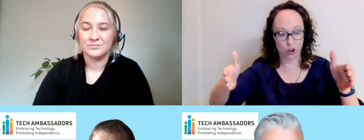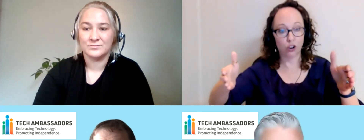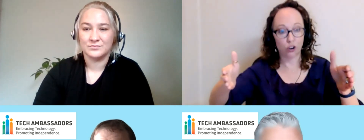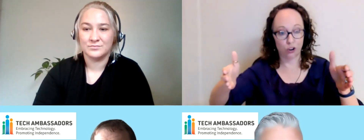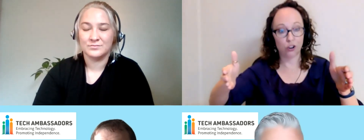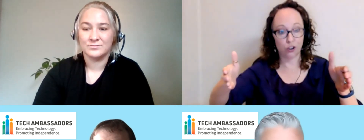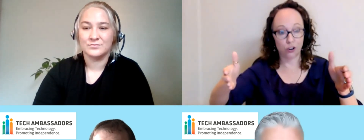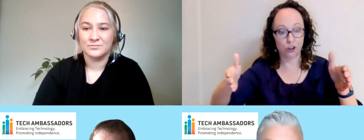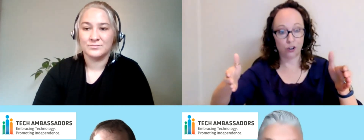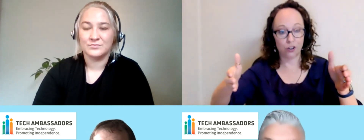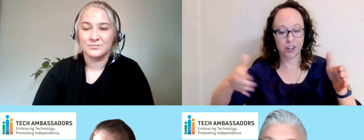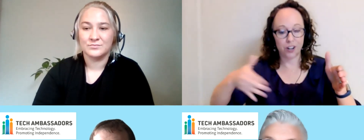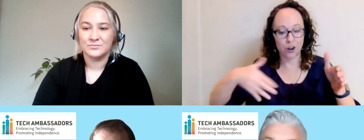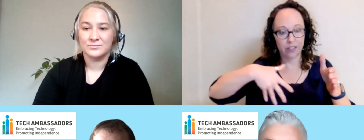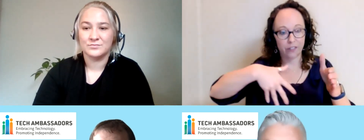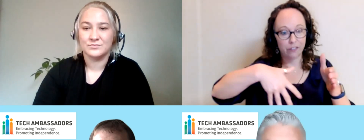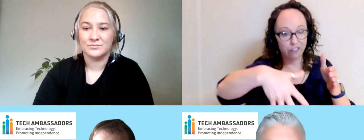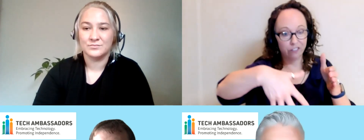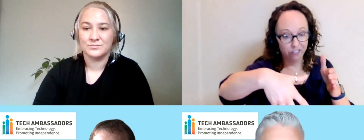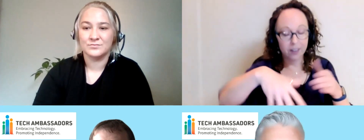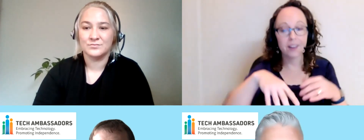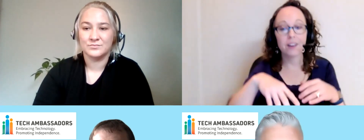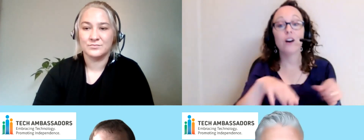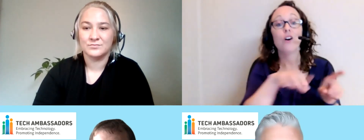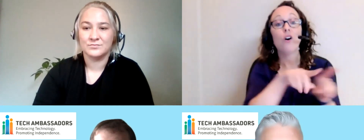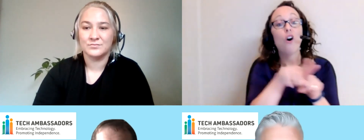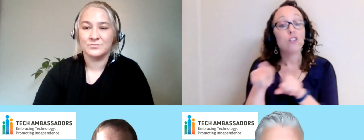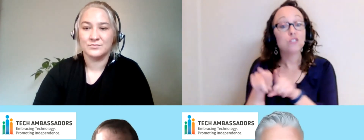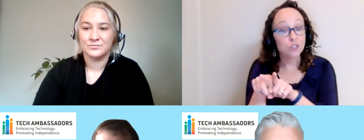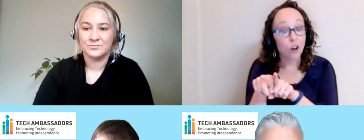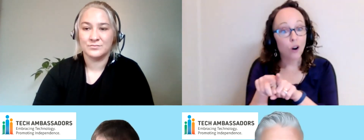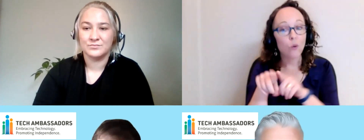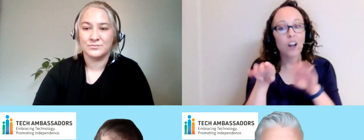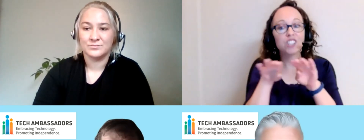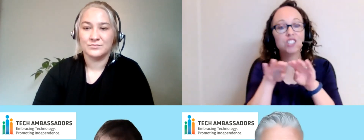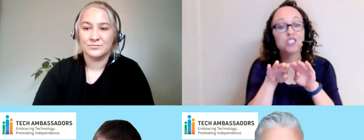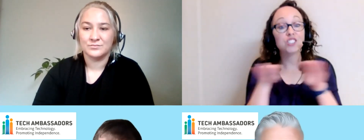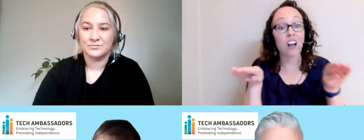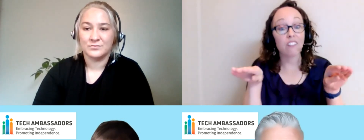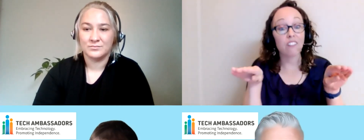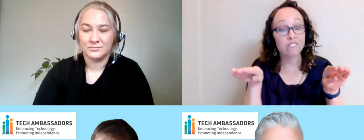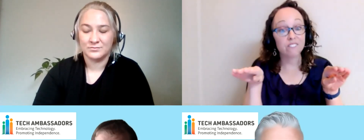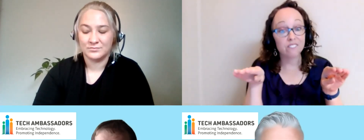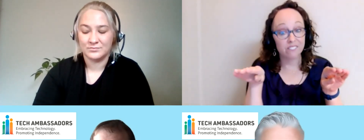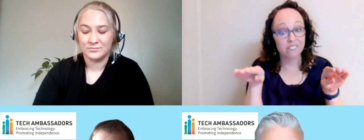That is a great piece of, like, it's